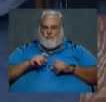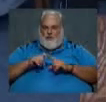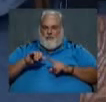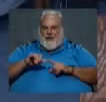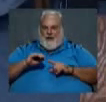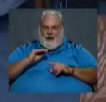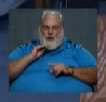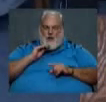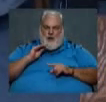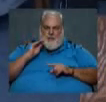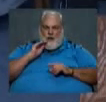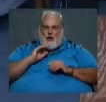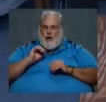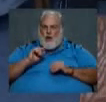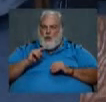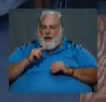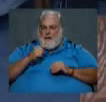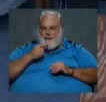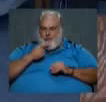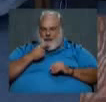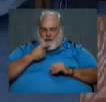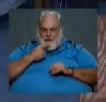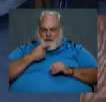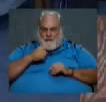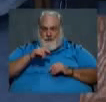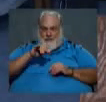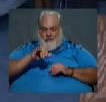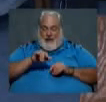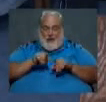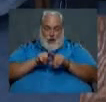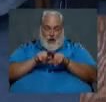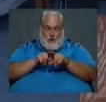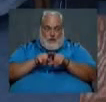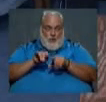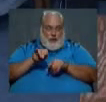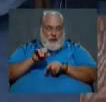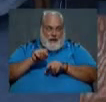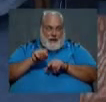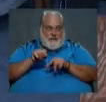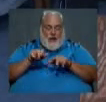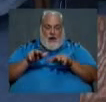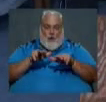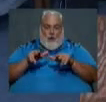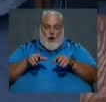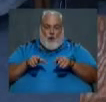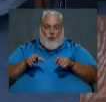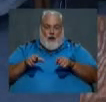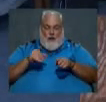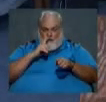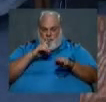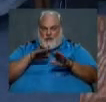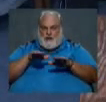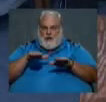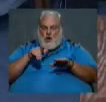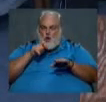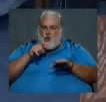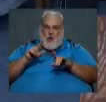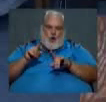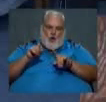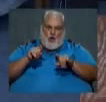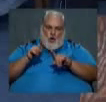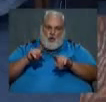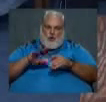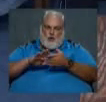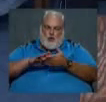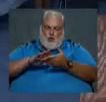one has mentioned, but this is true, that is also a walkway for children who go to school